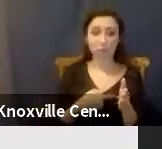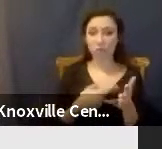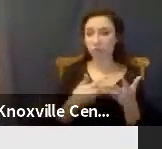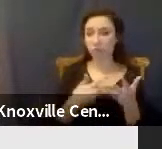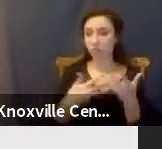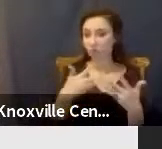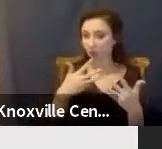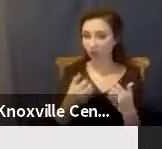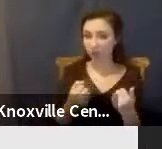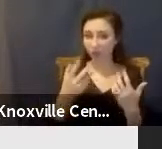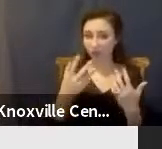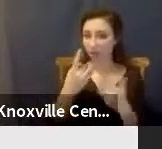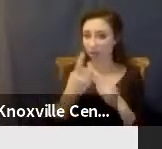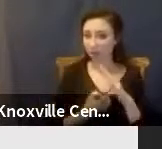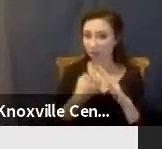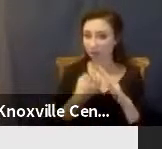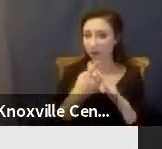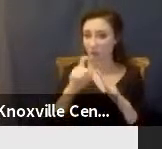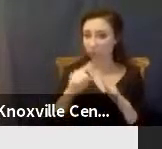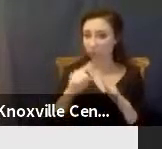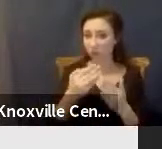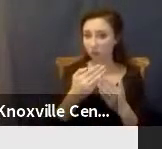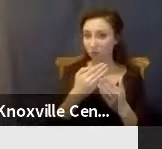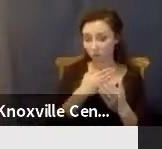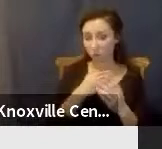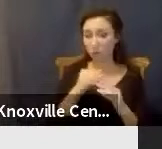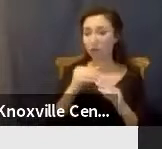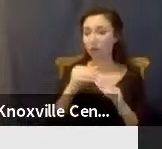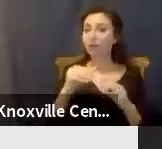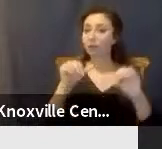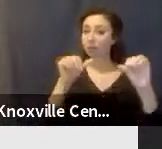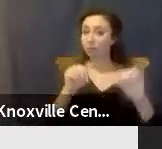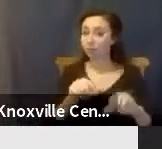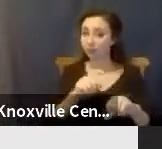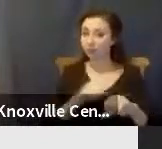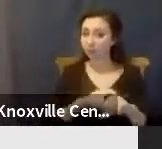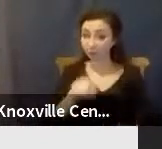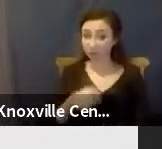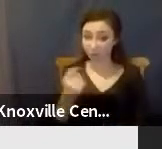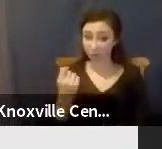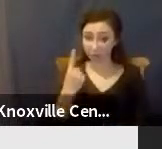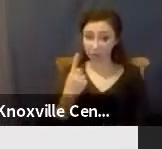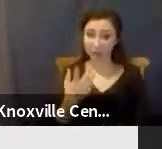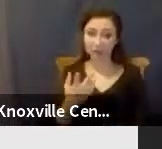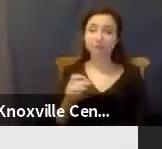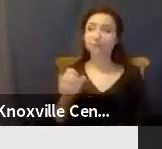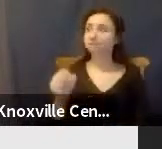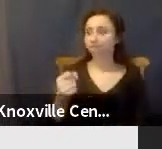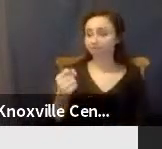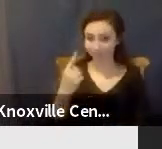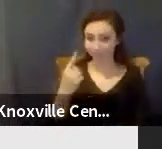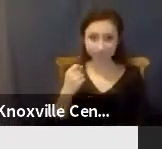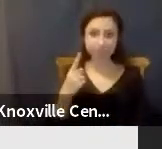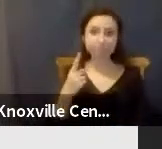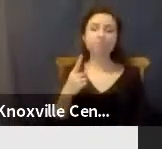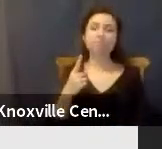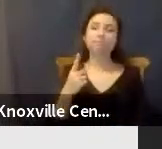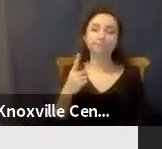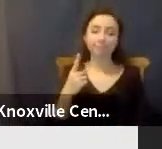many hours prior to the publication time that you need. Does that make sense? It does, but